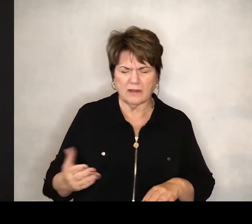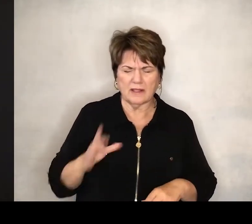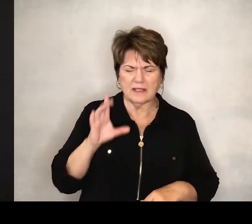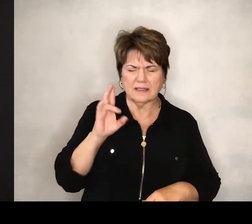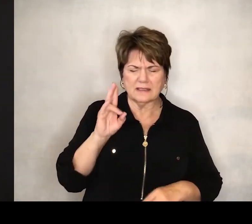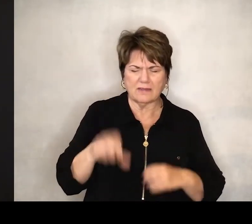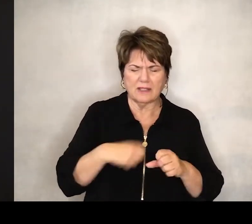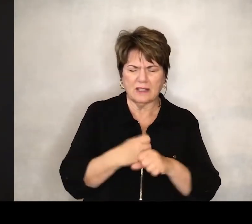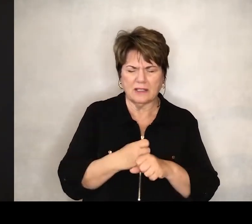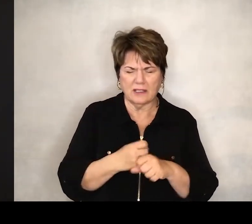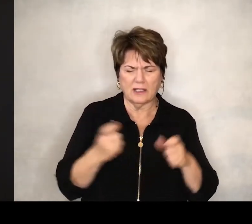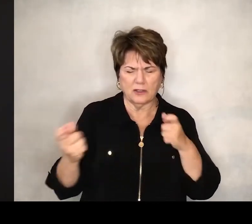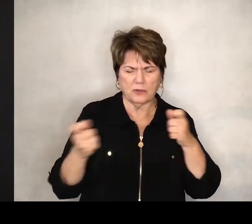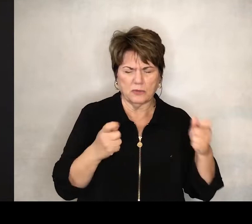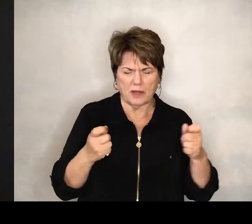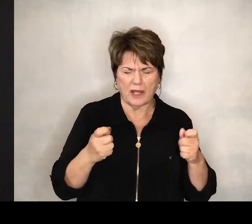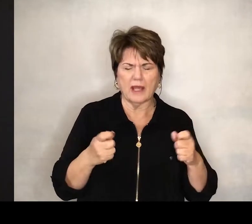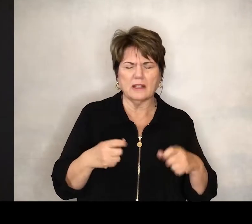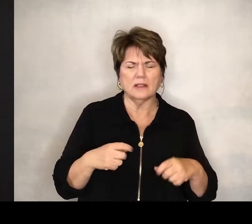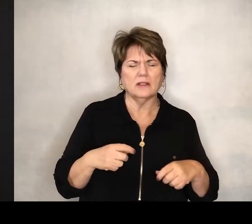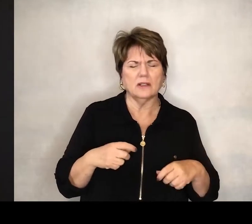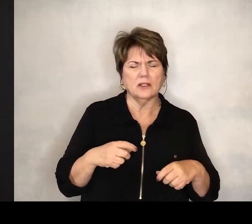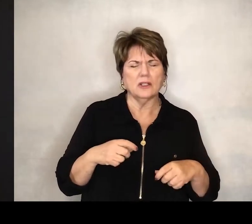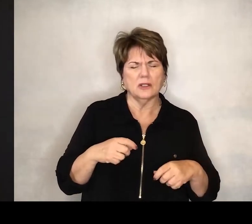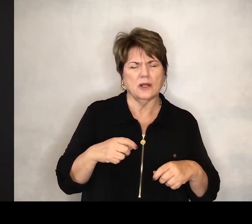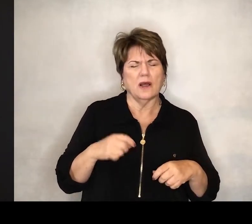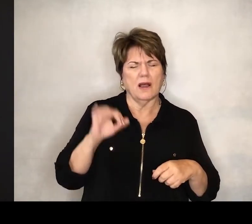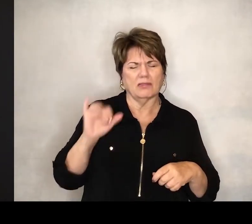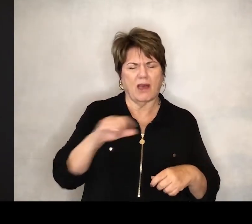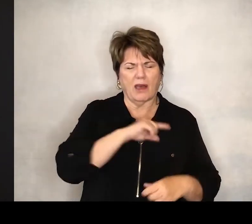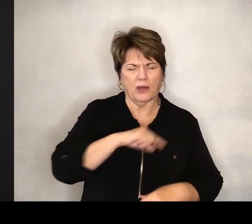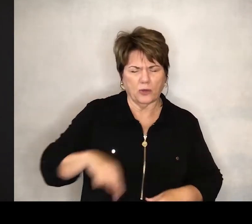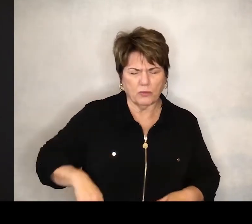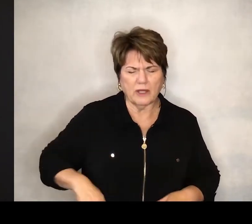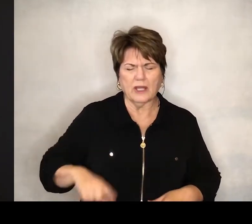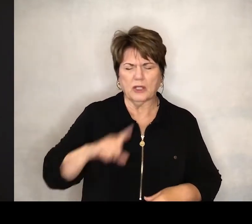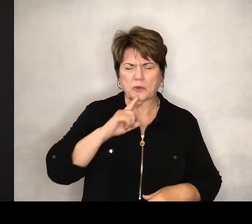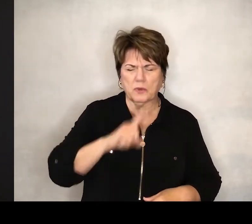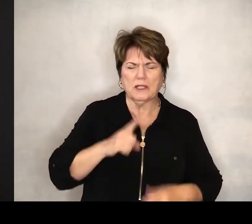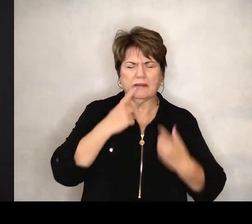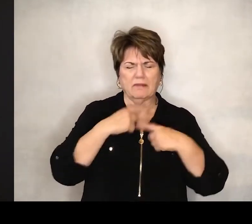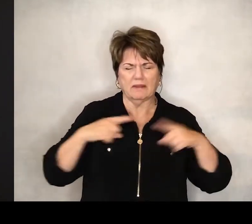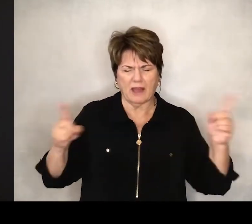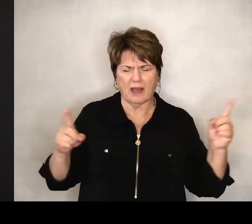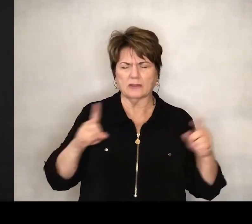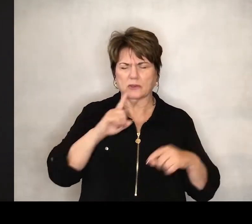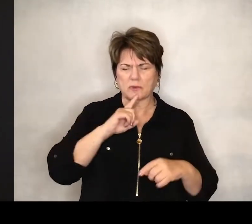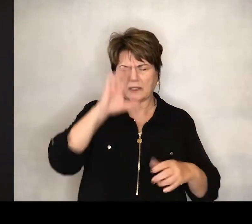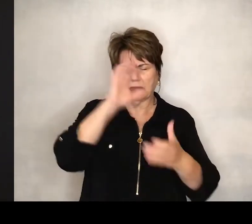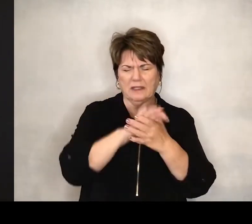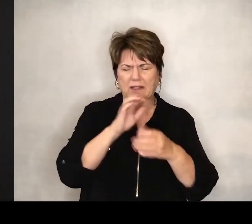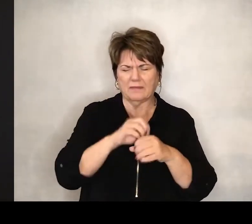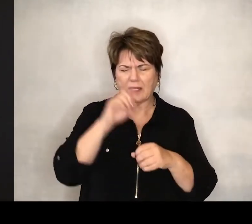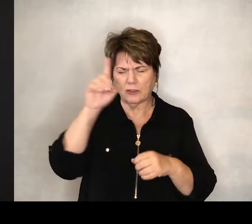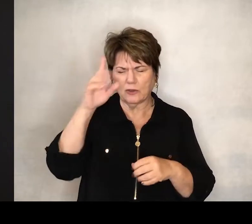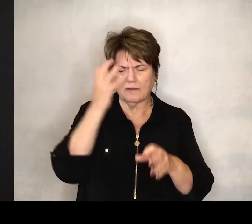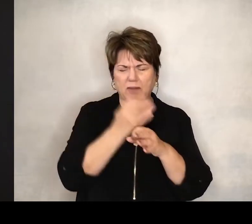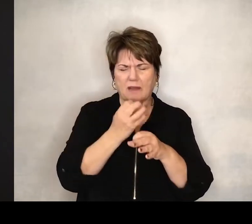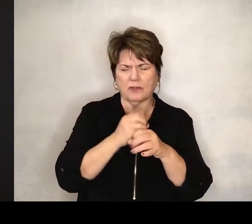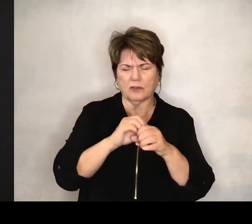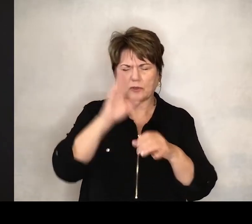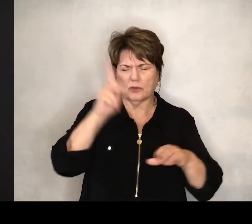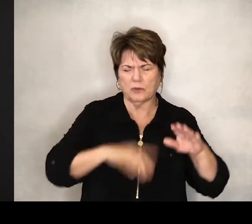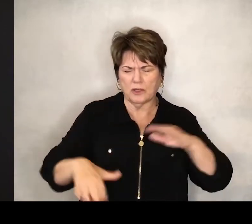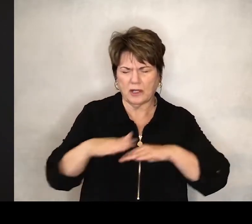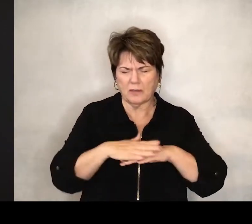reign reflected so openly her belief in you and her faithfulness to your kingdom. Lord, be with